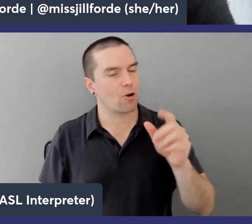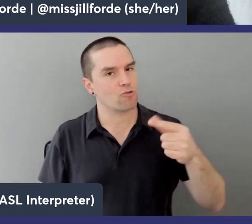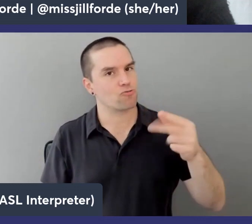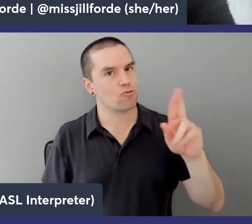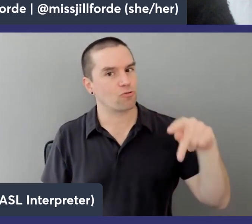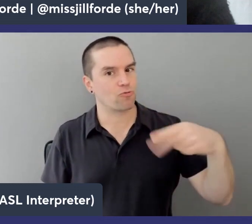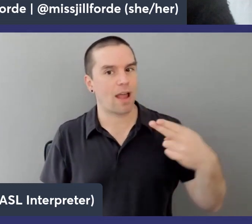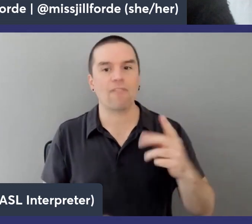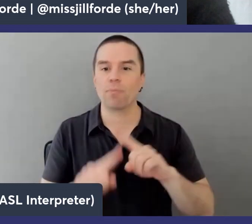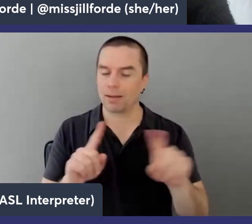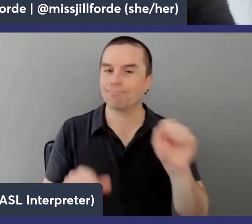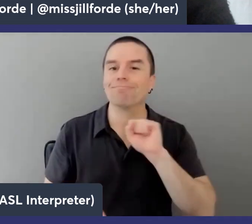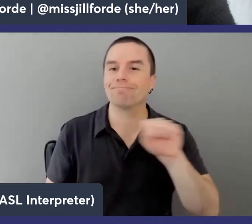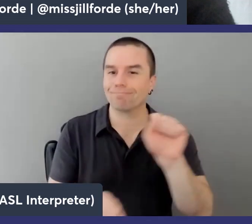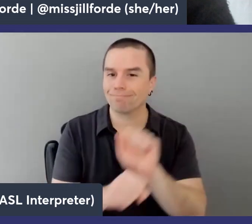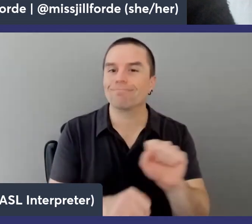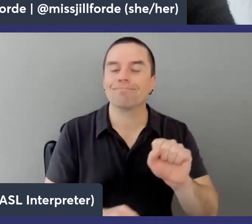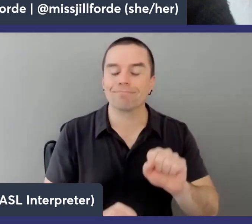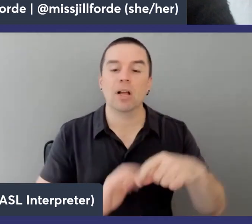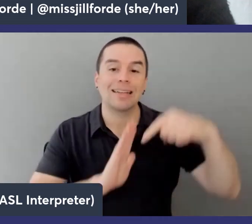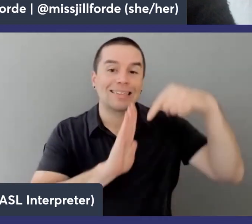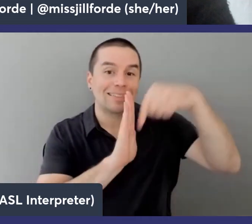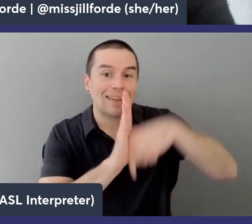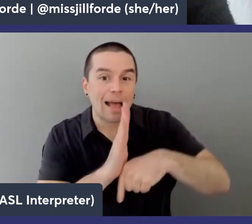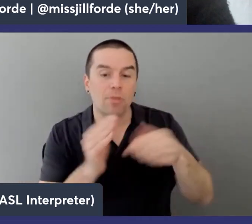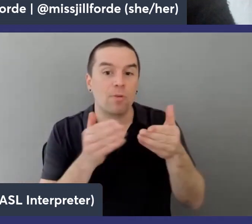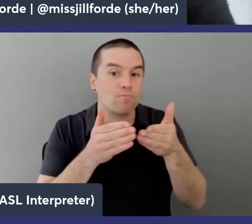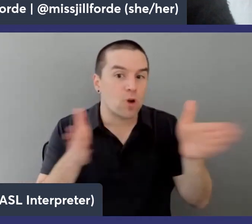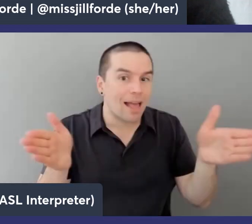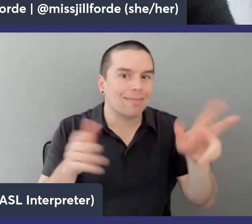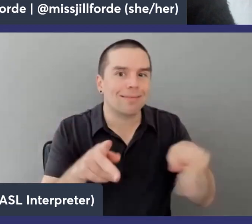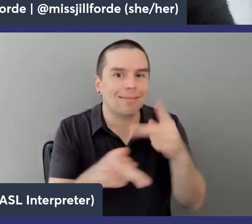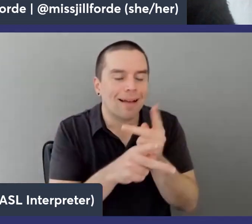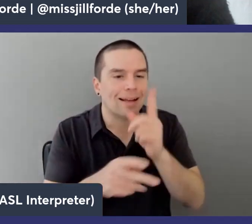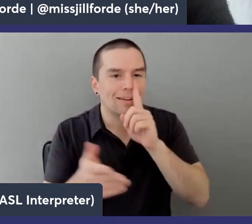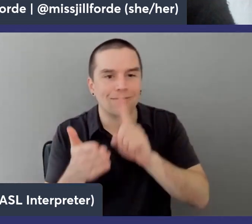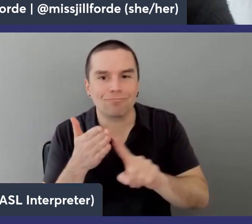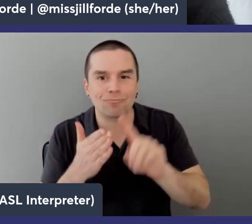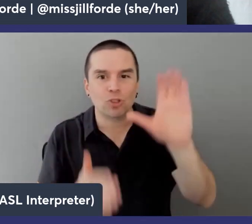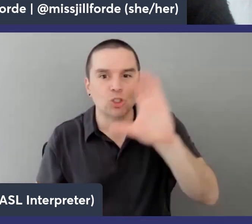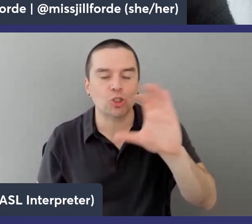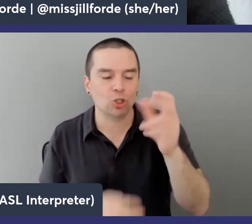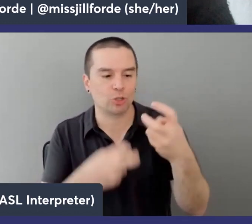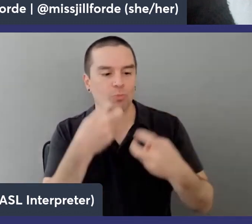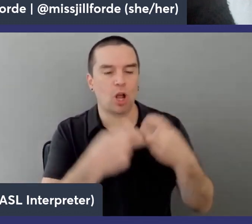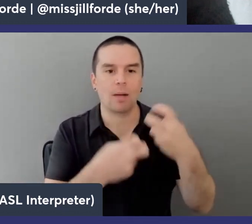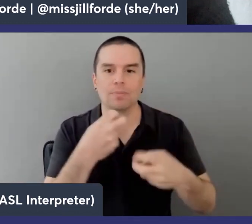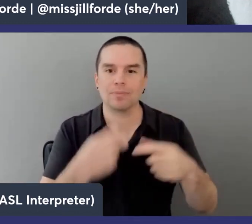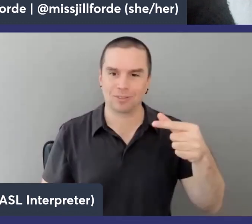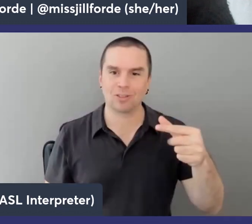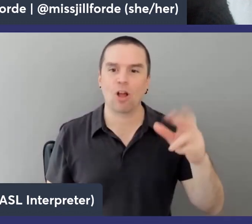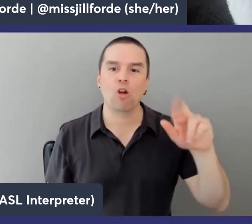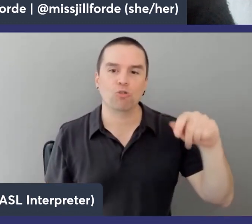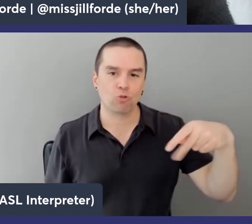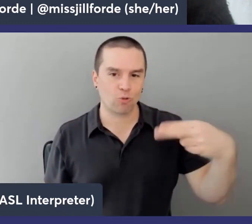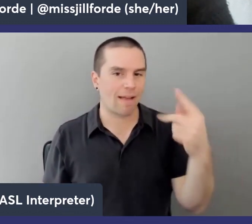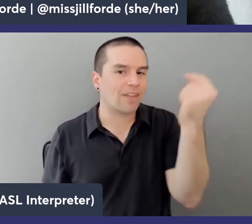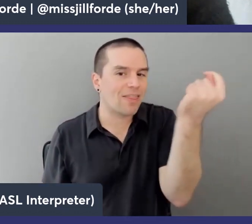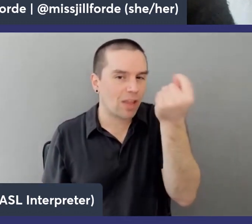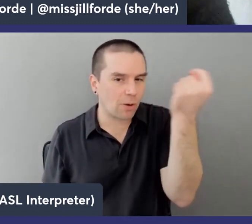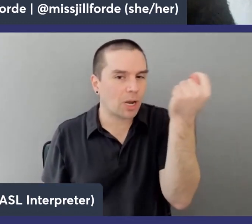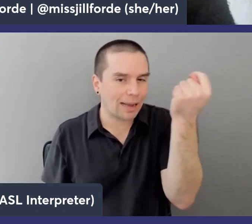search or depth first search type of problems are very classical graph mathematical, or graph theory, graph